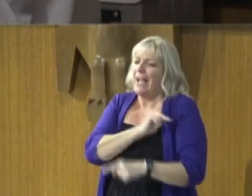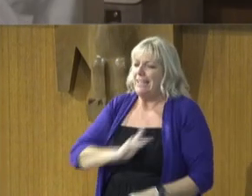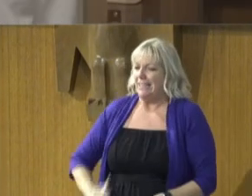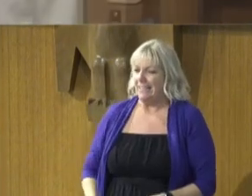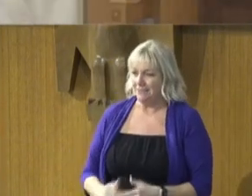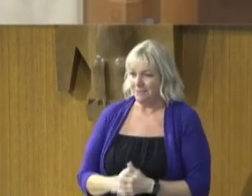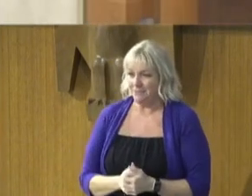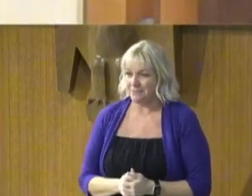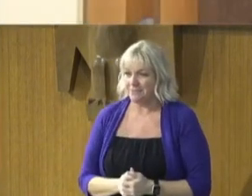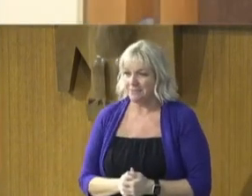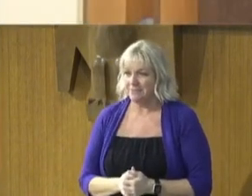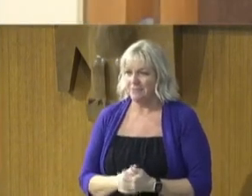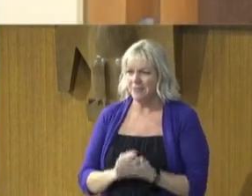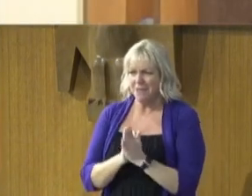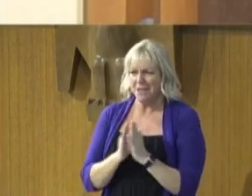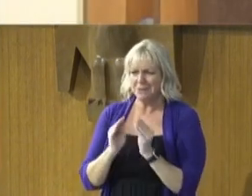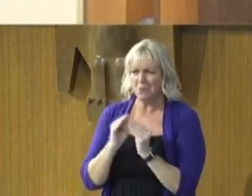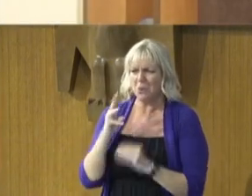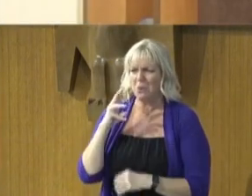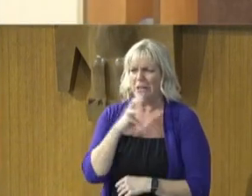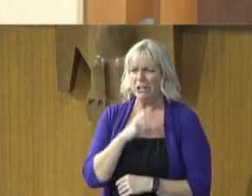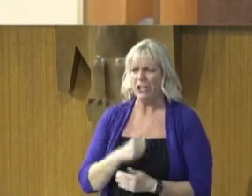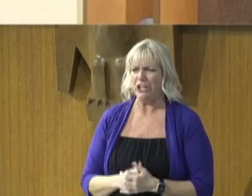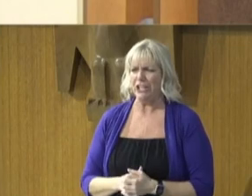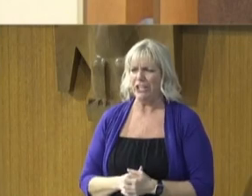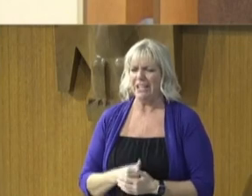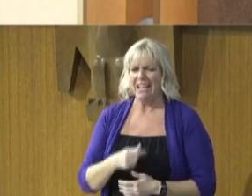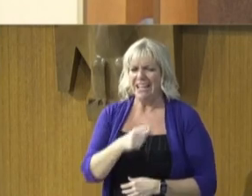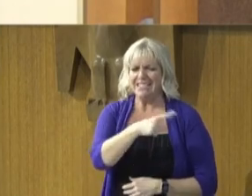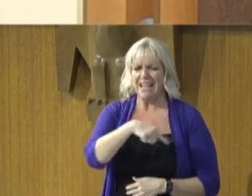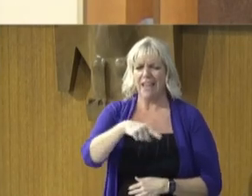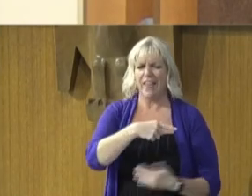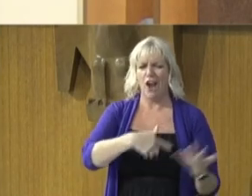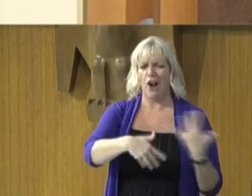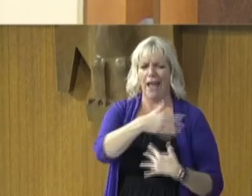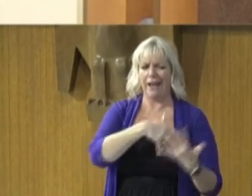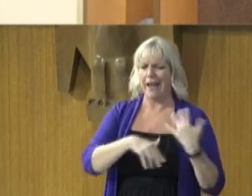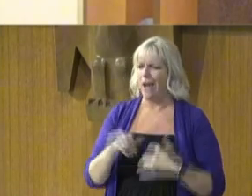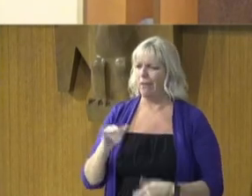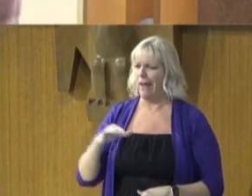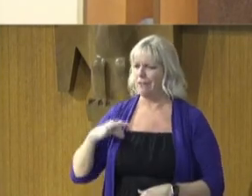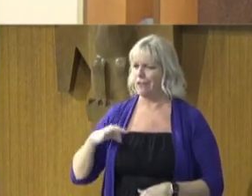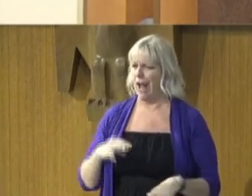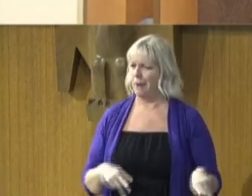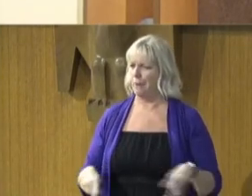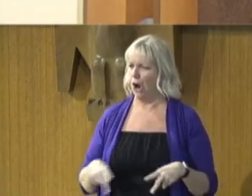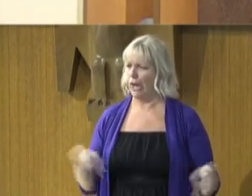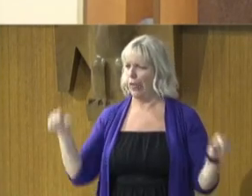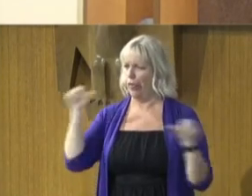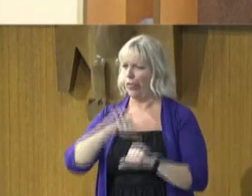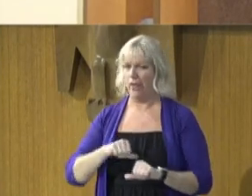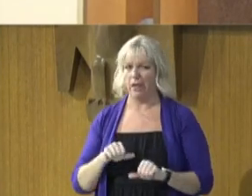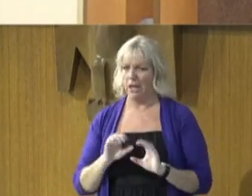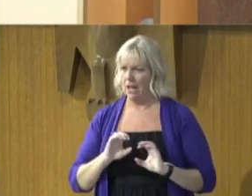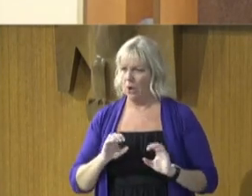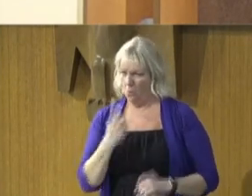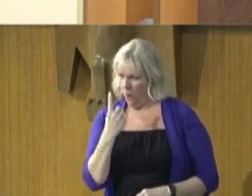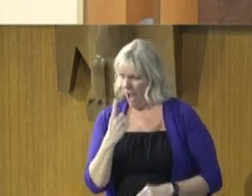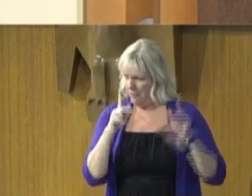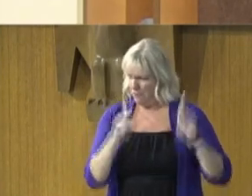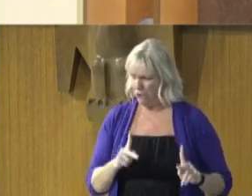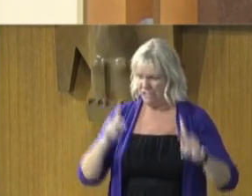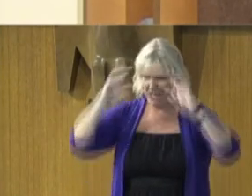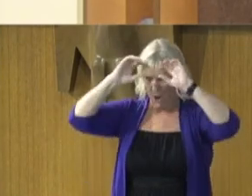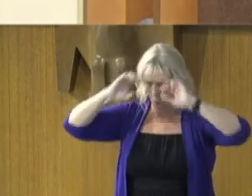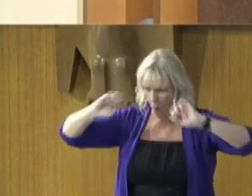And then it gets even weirder here. It's like they're hanging out at a drunken frat party because one of them even puts on horns made of iron and he